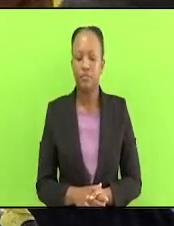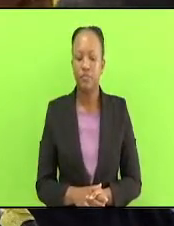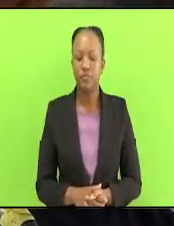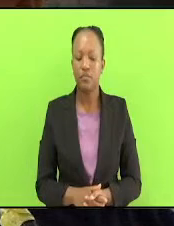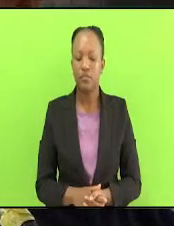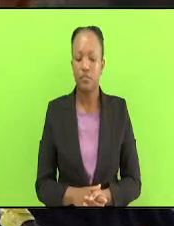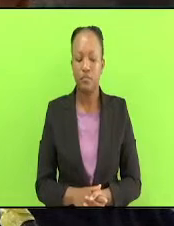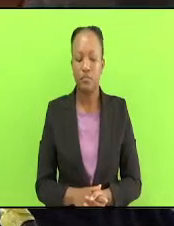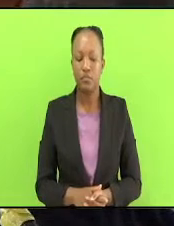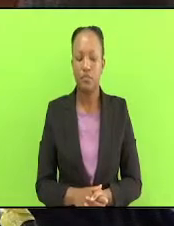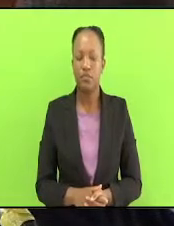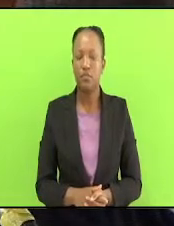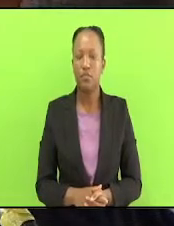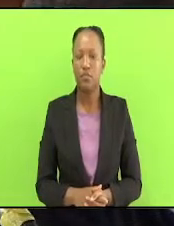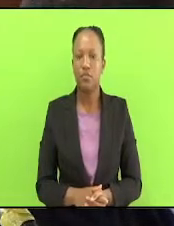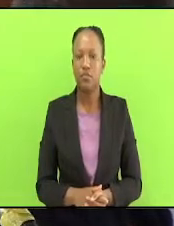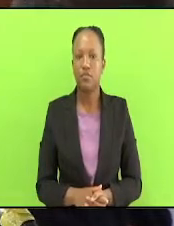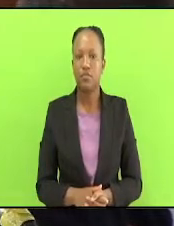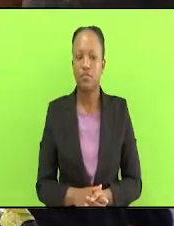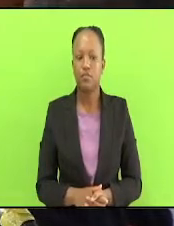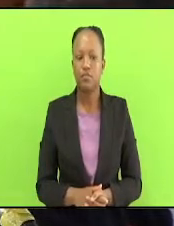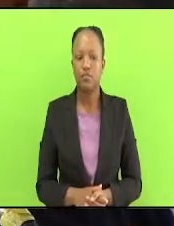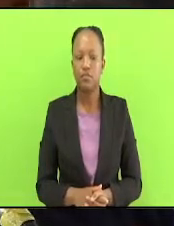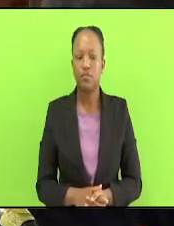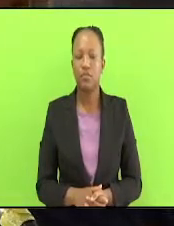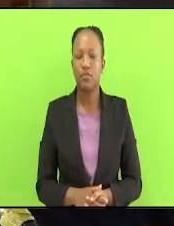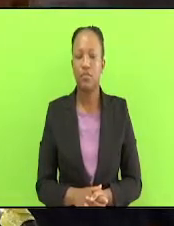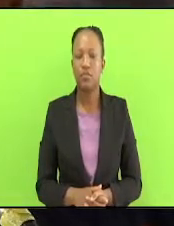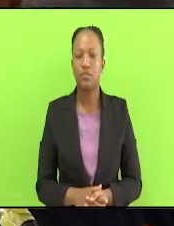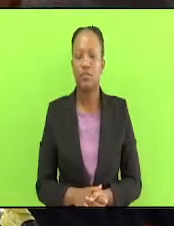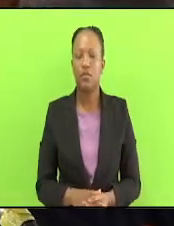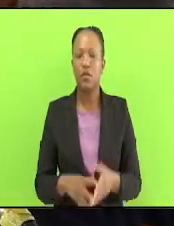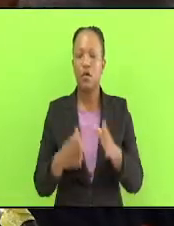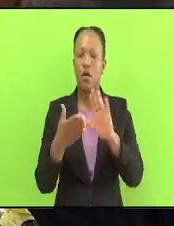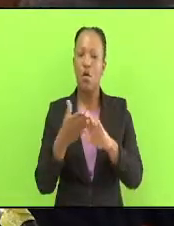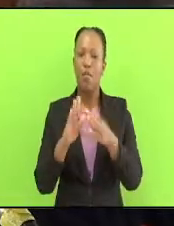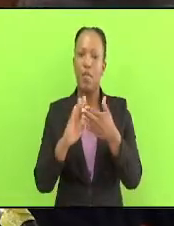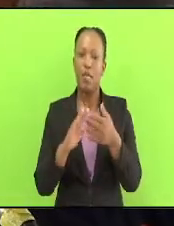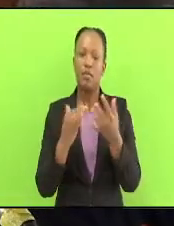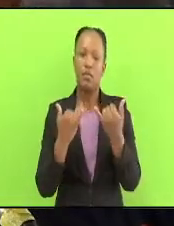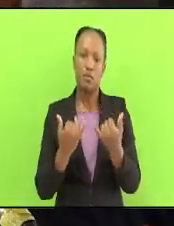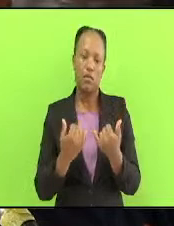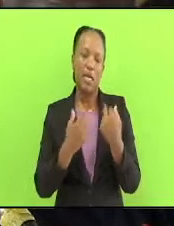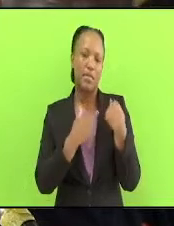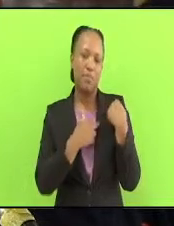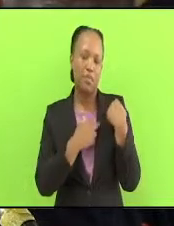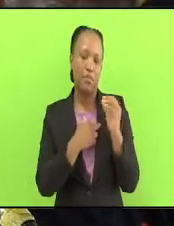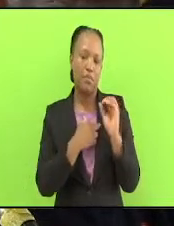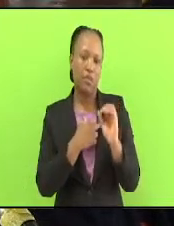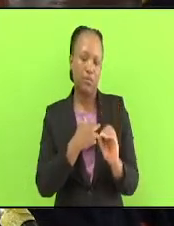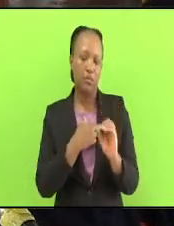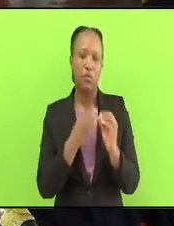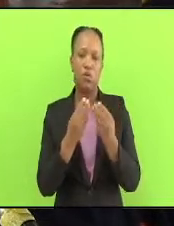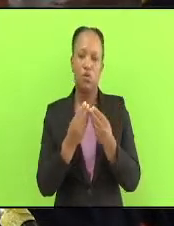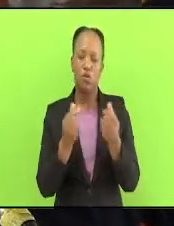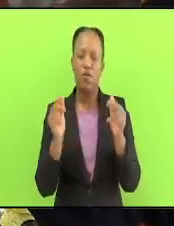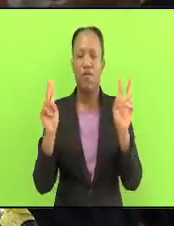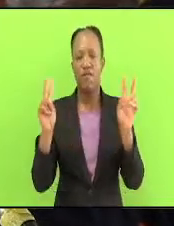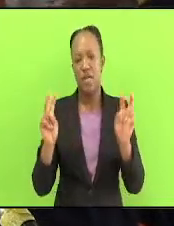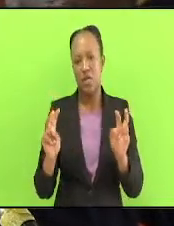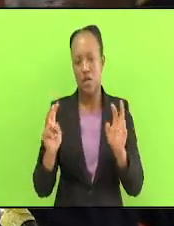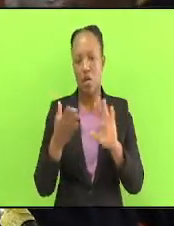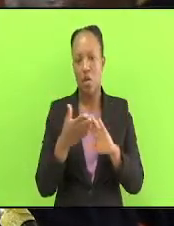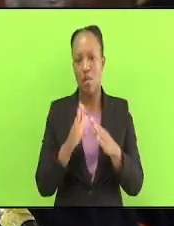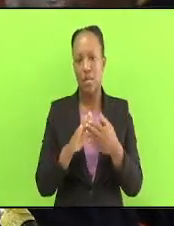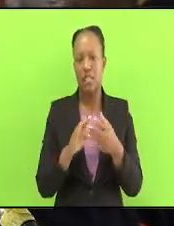ga melelo eno ka fa tlase ga taolo. The community then becomes responsible to handle issues in the